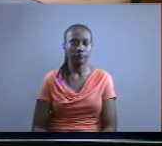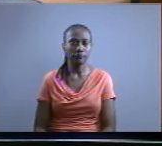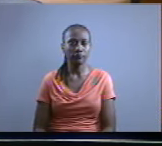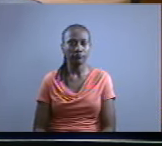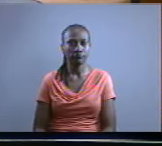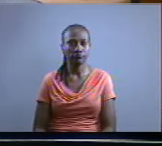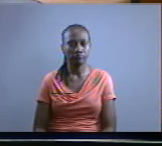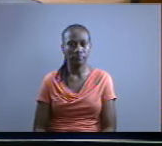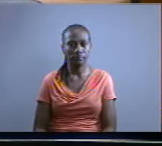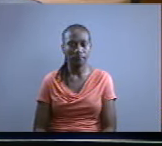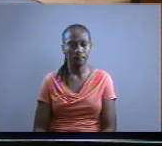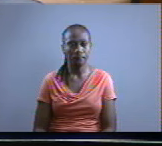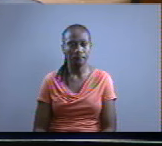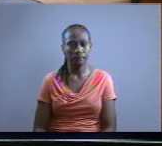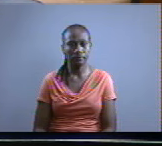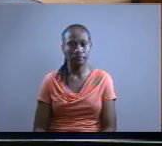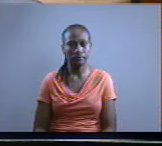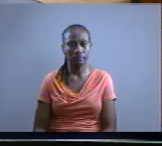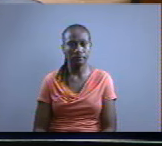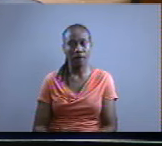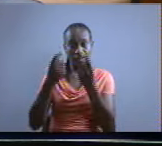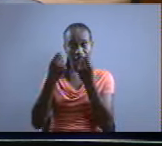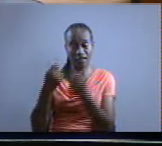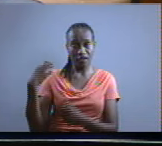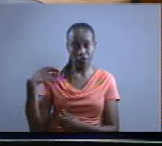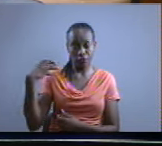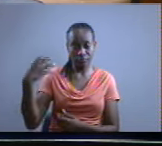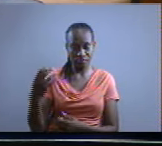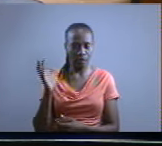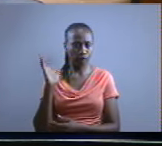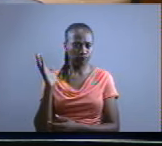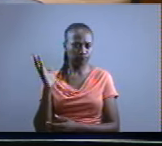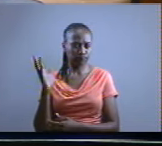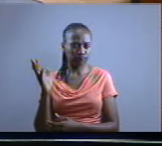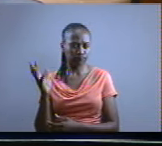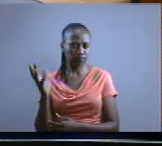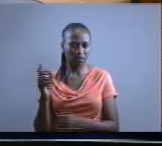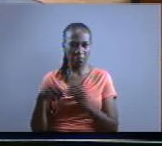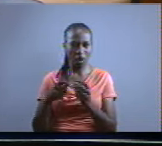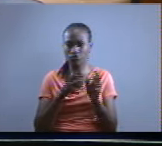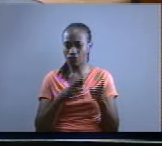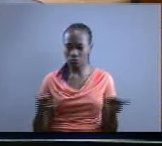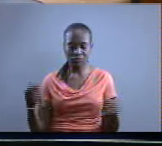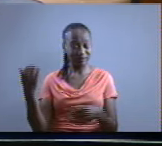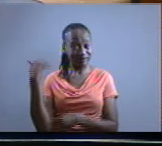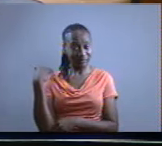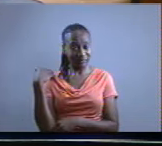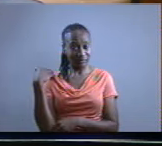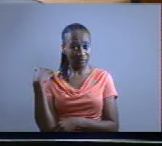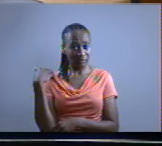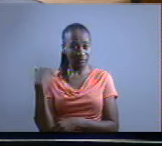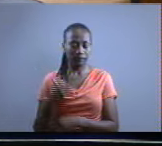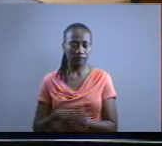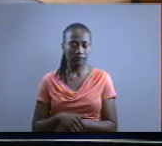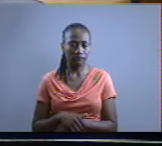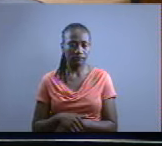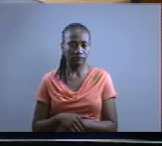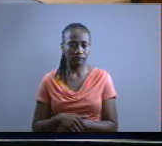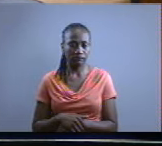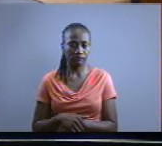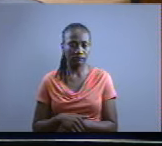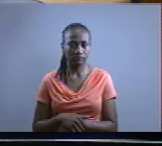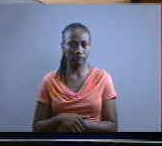When the Honourable Minister Gordon cracked down on the state abuse of the resources yesterday, there may as well have